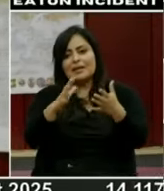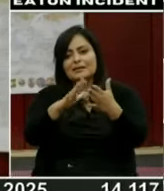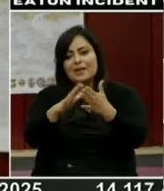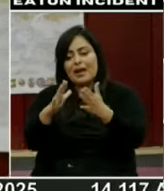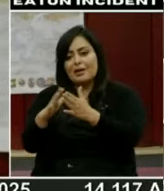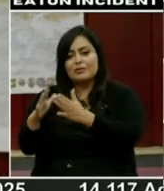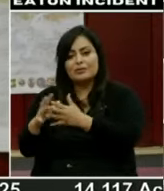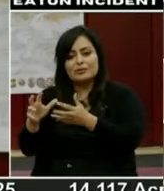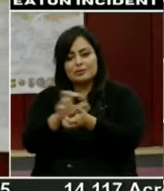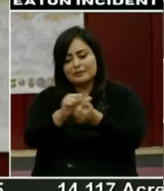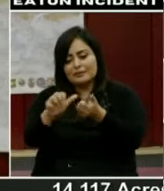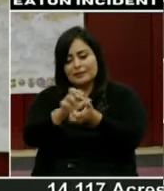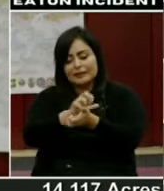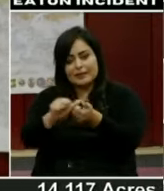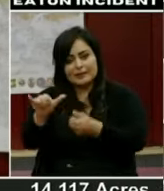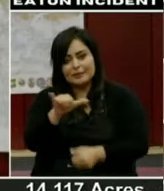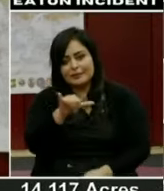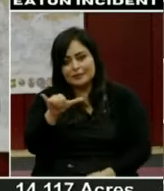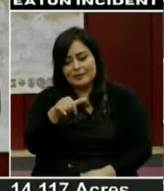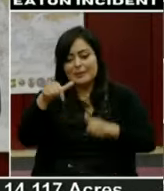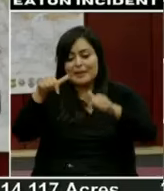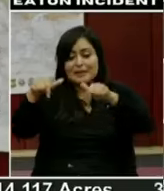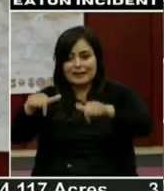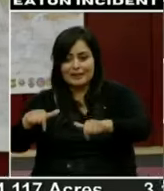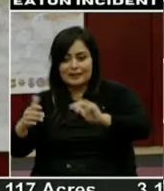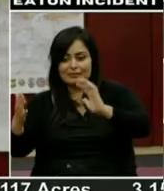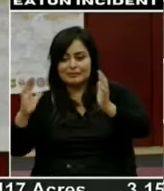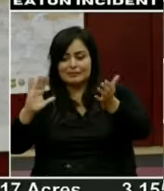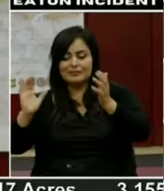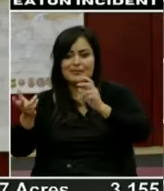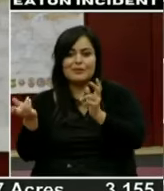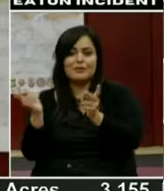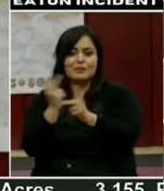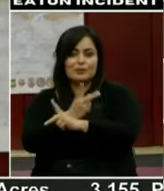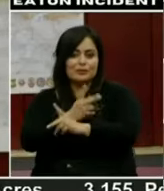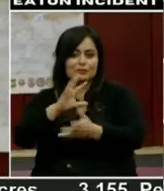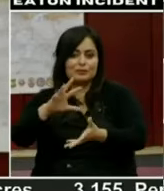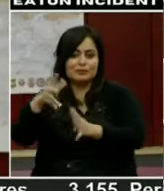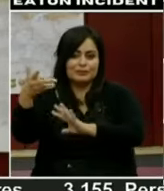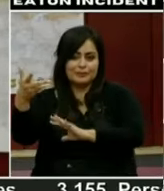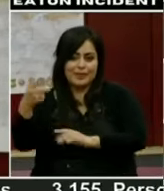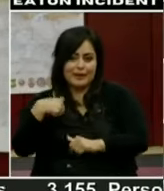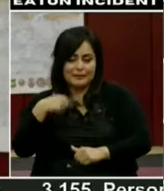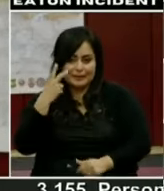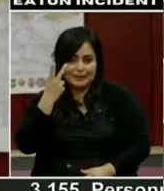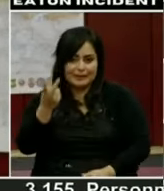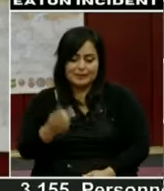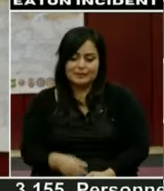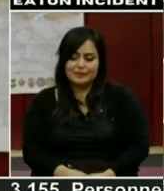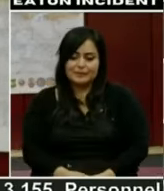also devastated there. This is by far the most devastating that I've seen.